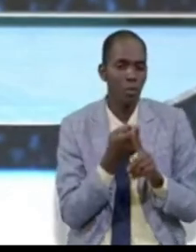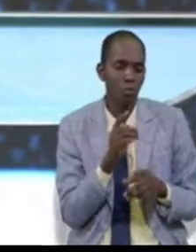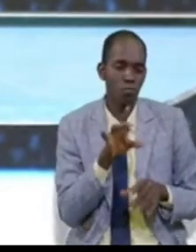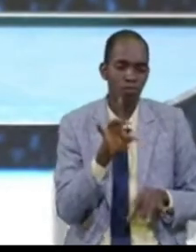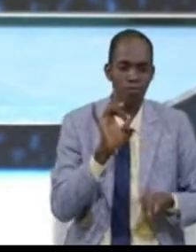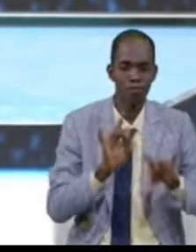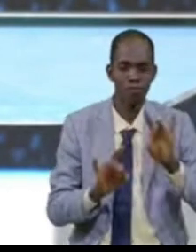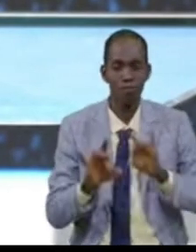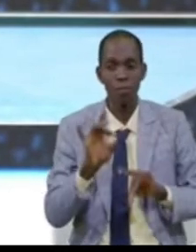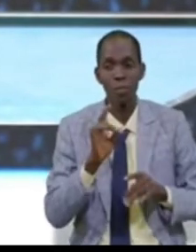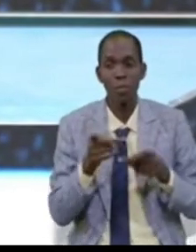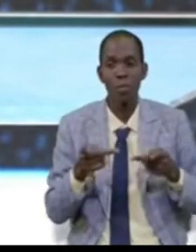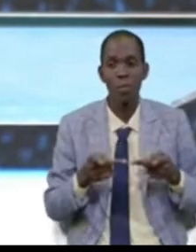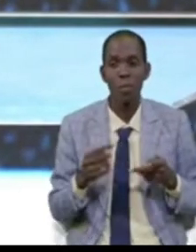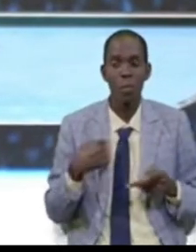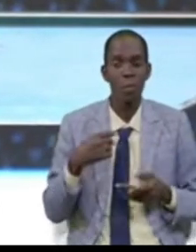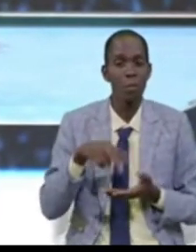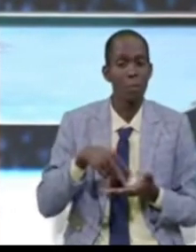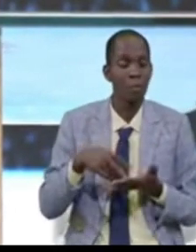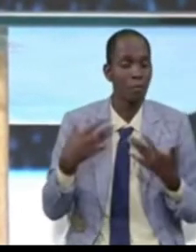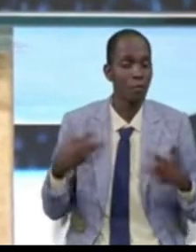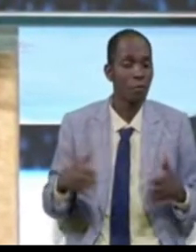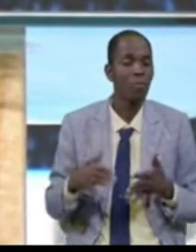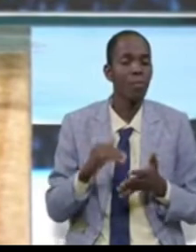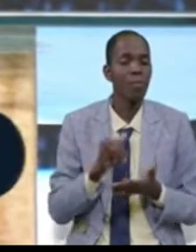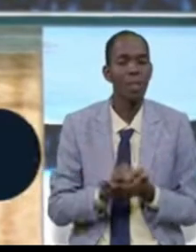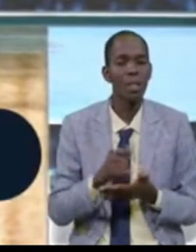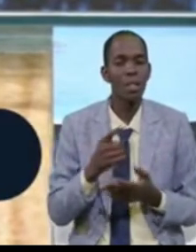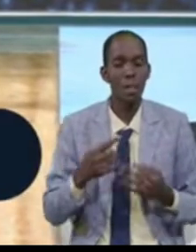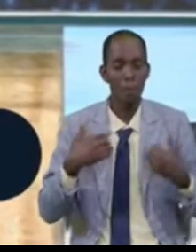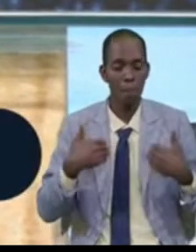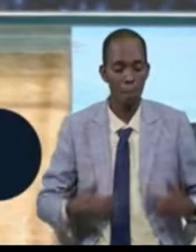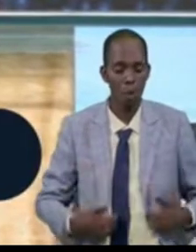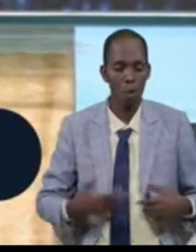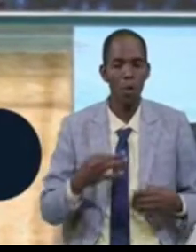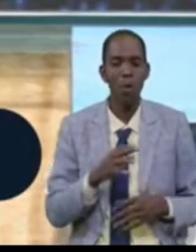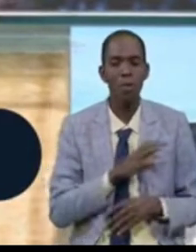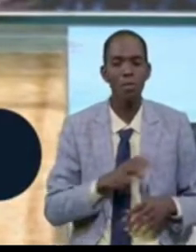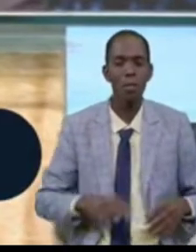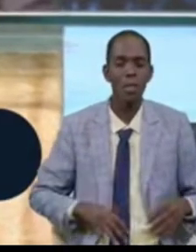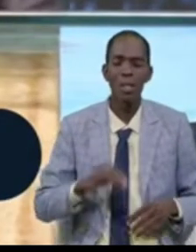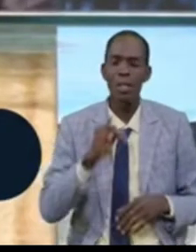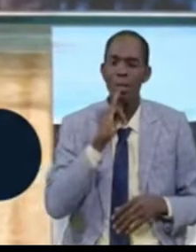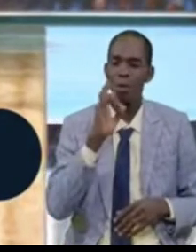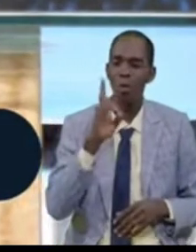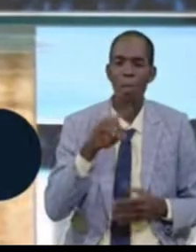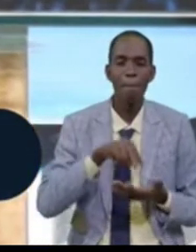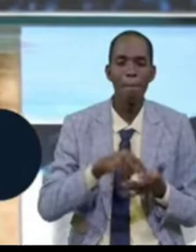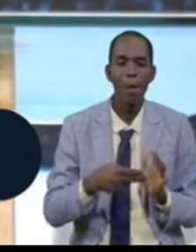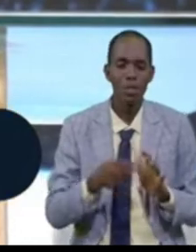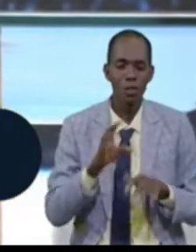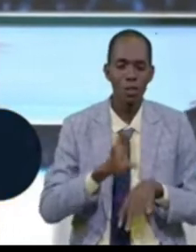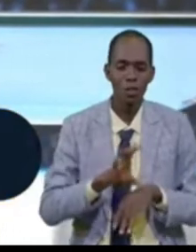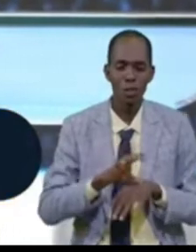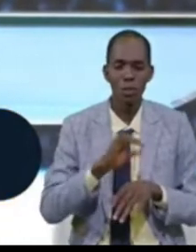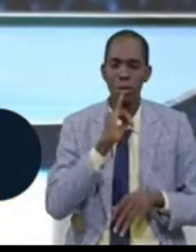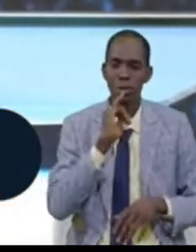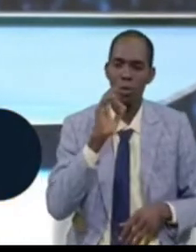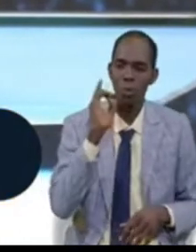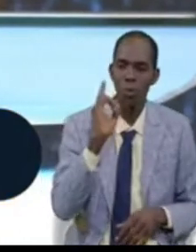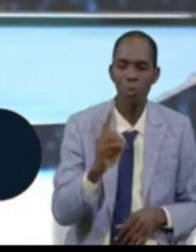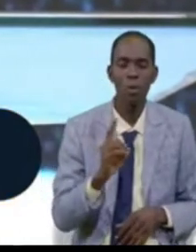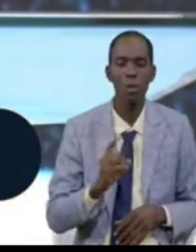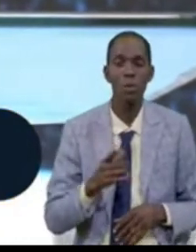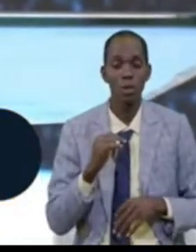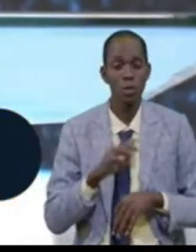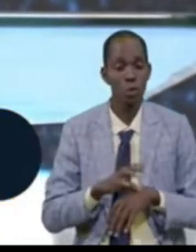selected verses that the body of Christ is one. The church is one. As the body is